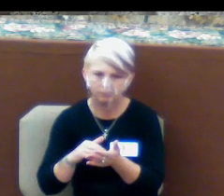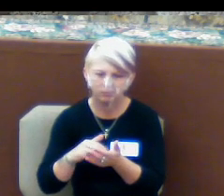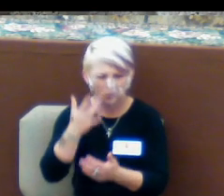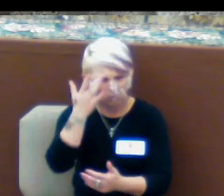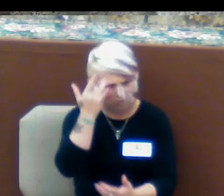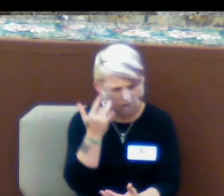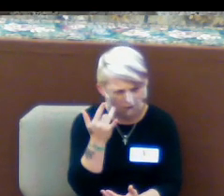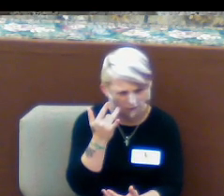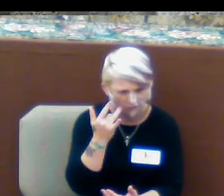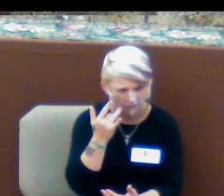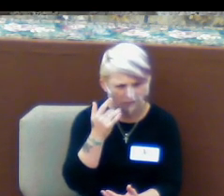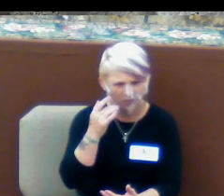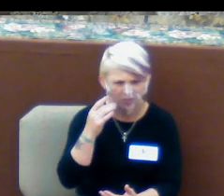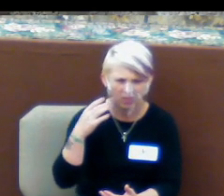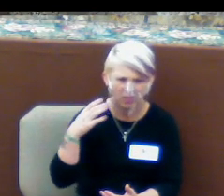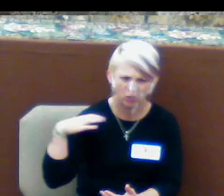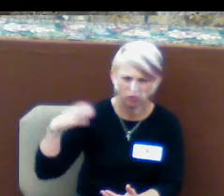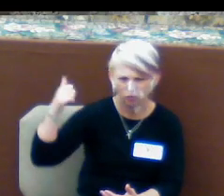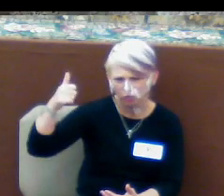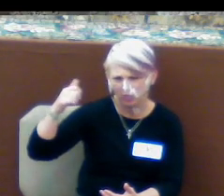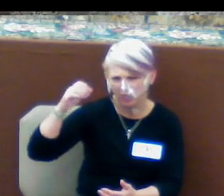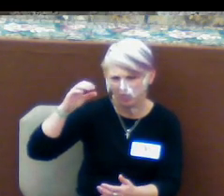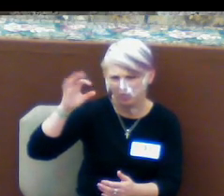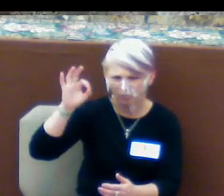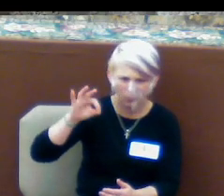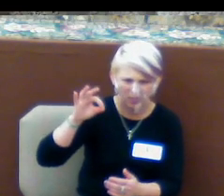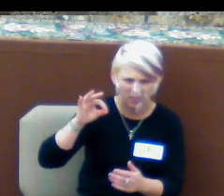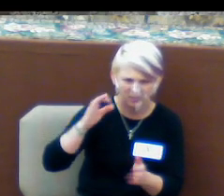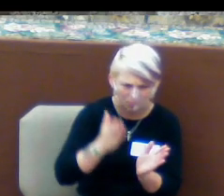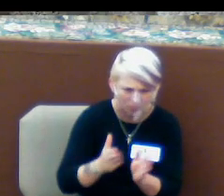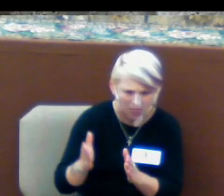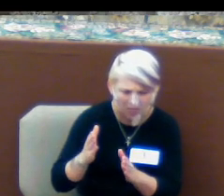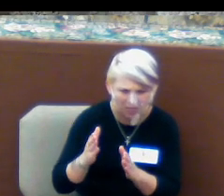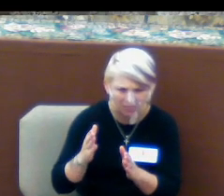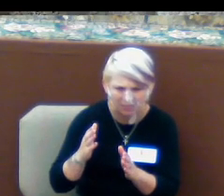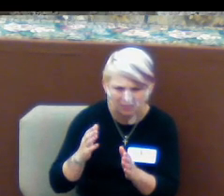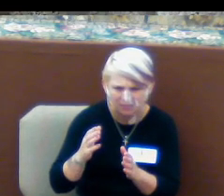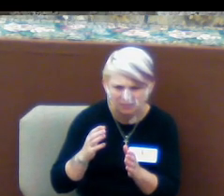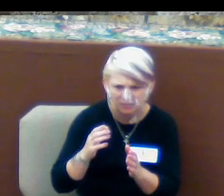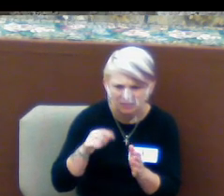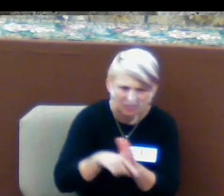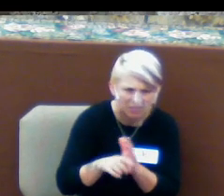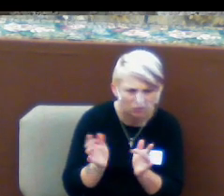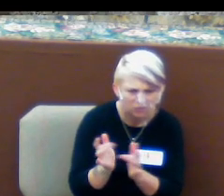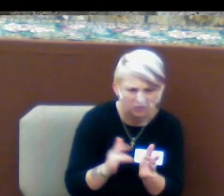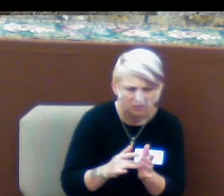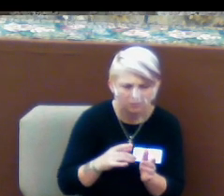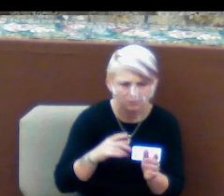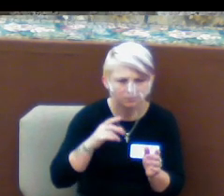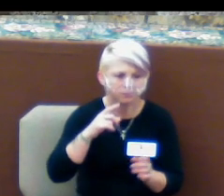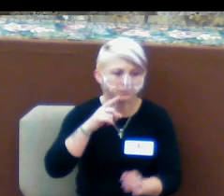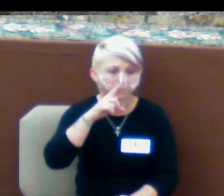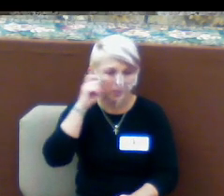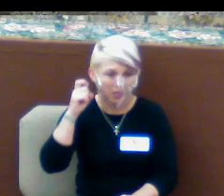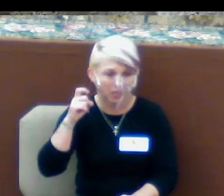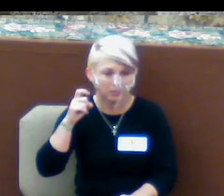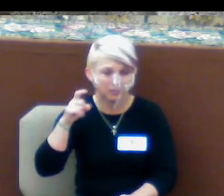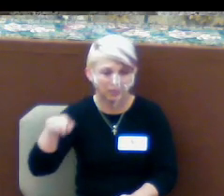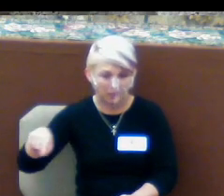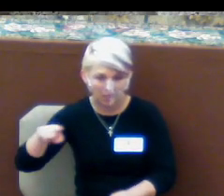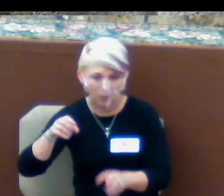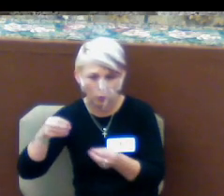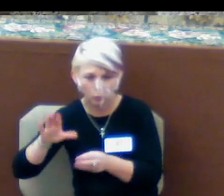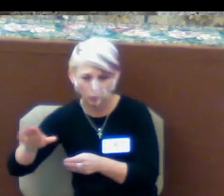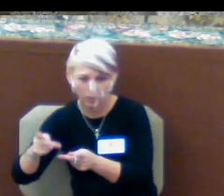Why are the chief priests and elders plotting to kill Jesus? They were losing their place. They had the